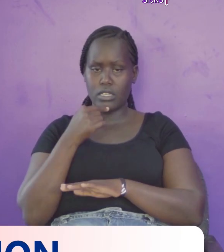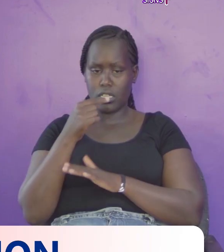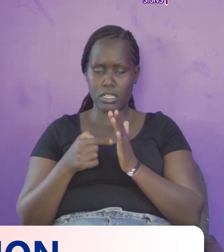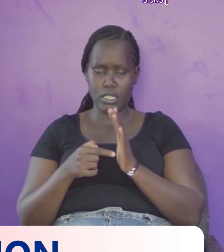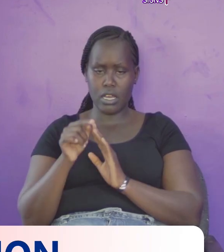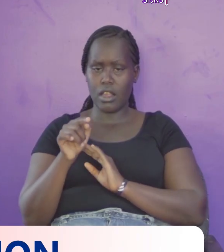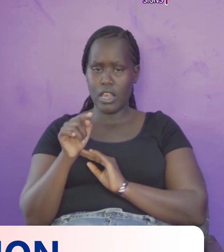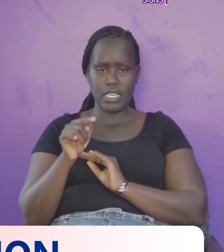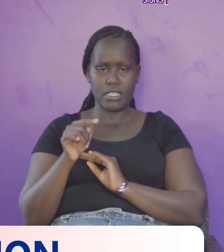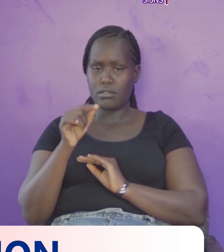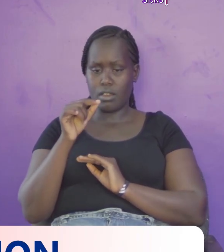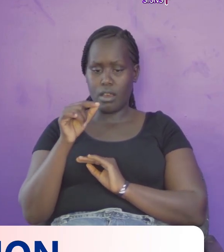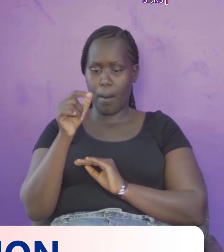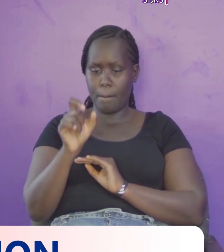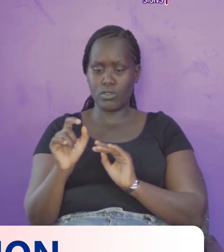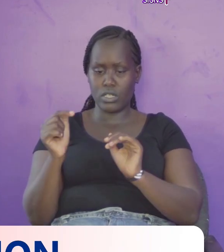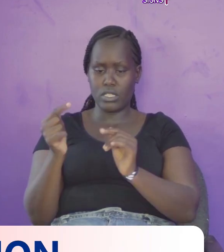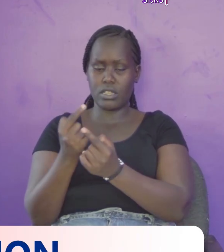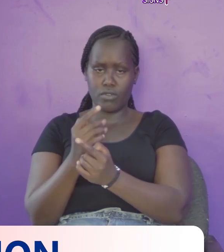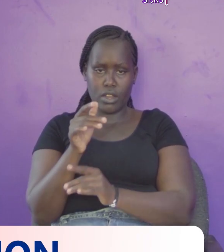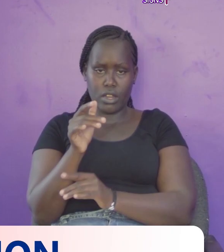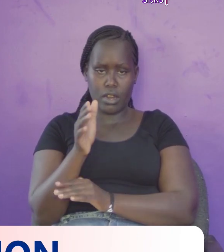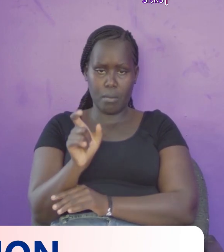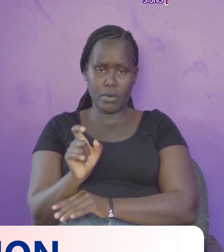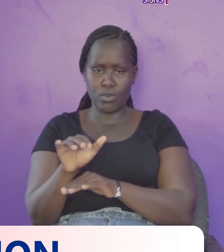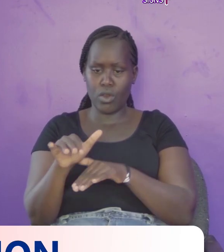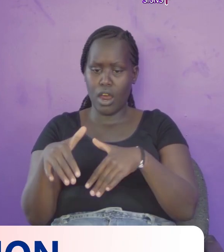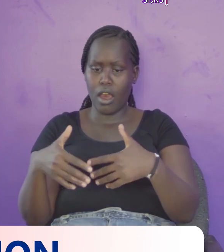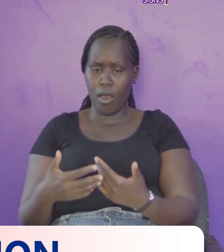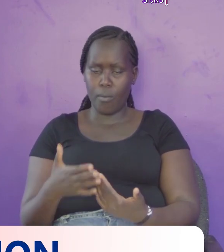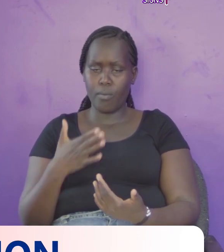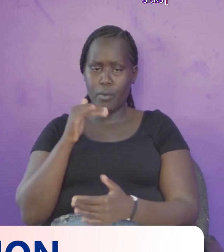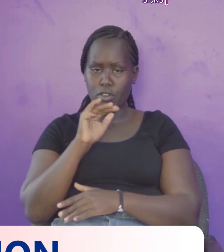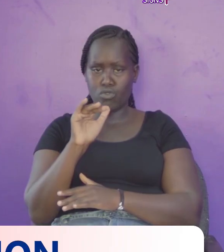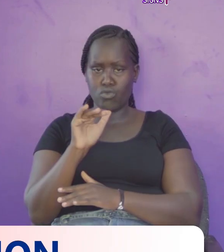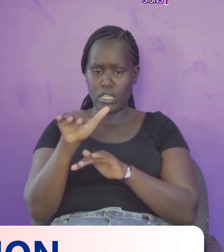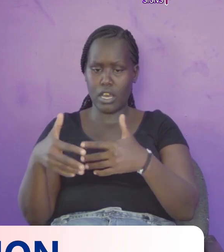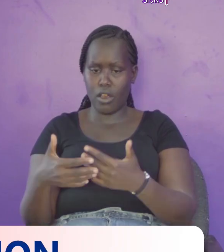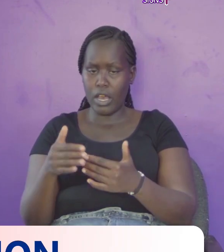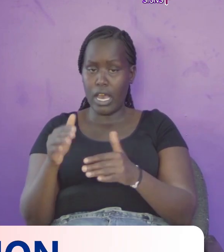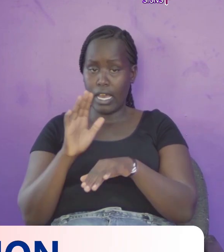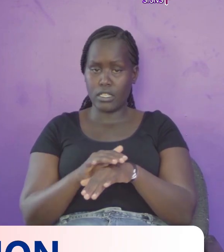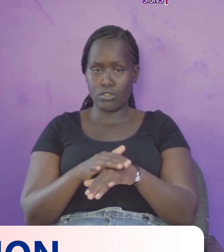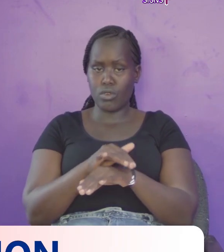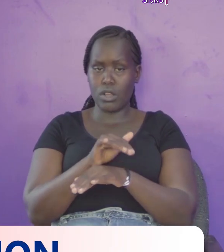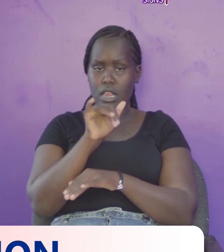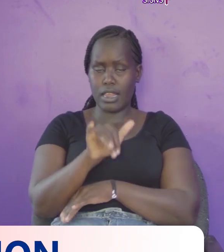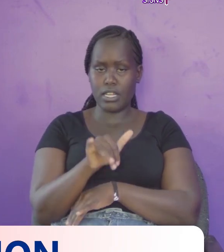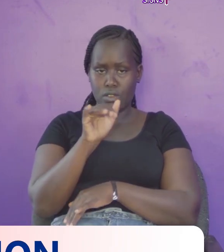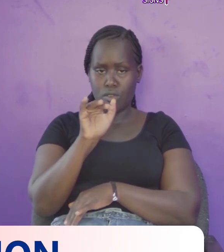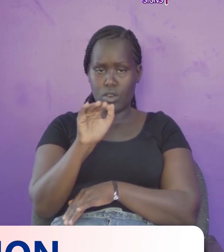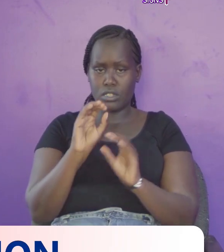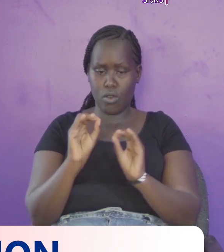misfit. I wanted to ask them, how? It is even good, Mr. Jonah, that you did not ask. Because remember, one, you